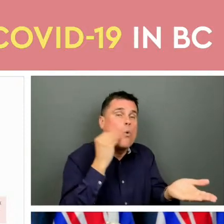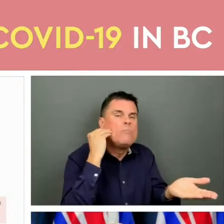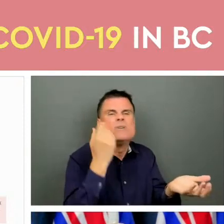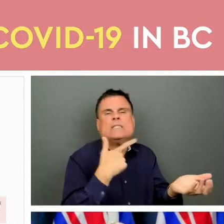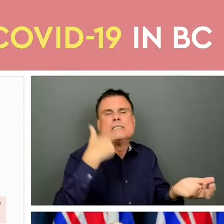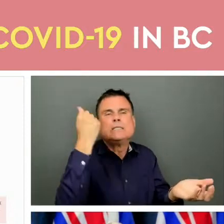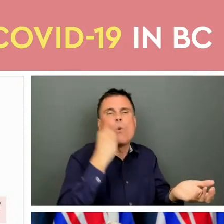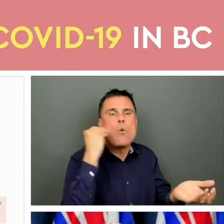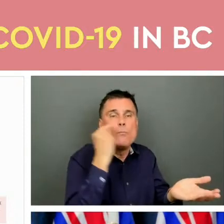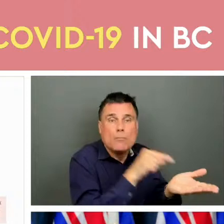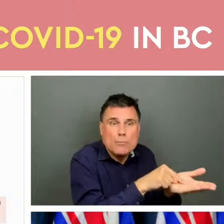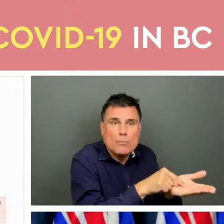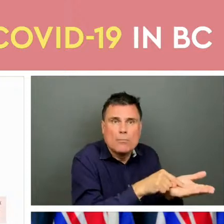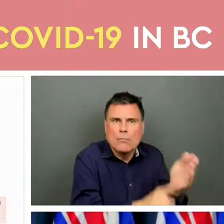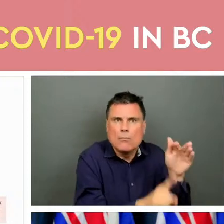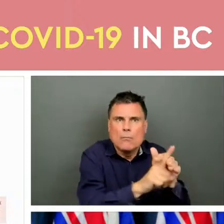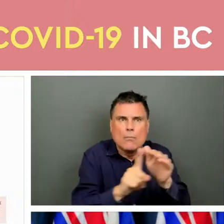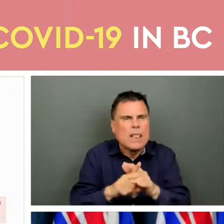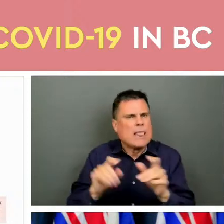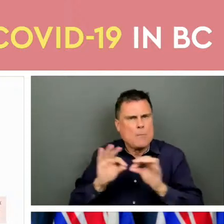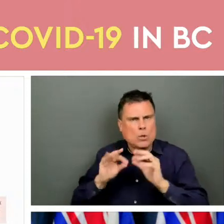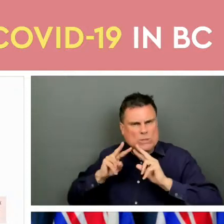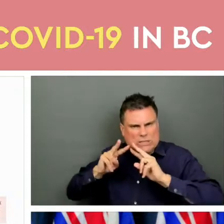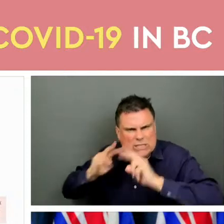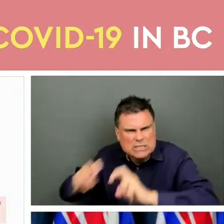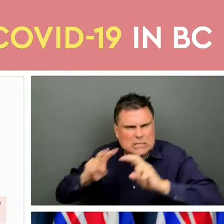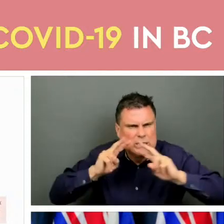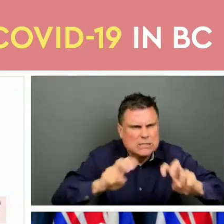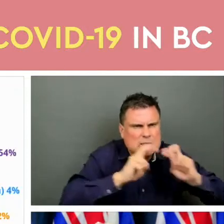to determine exactly what strain is circulating.